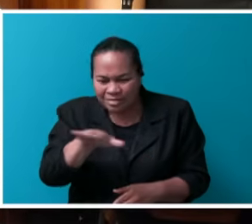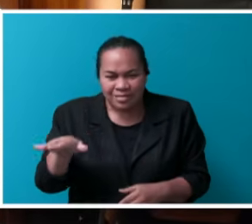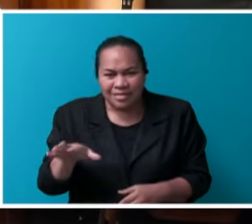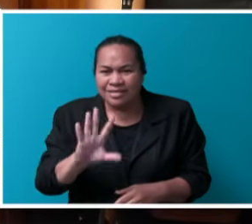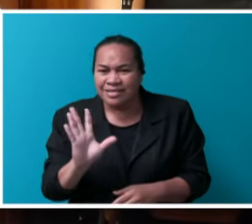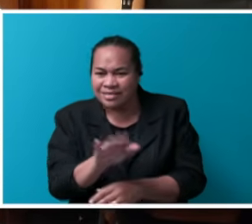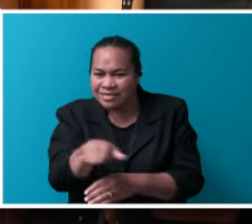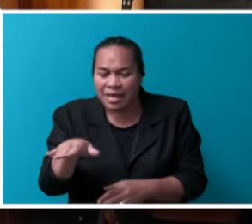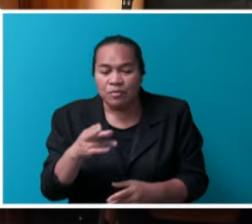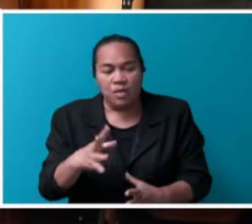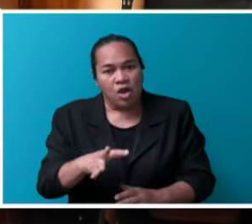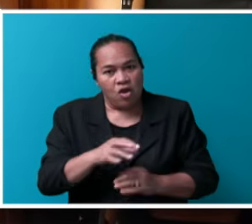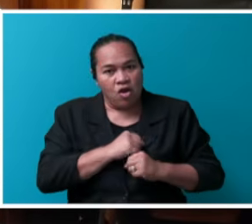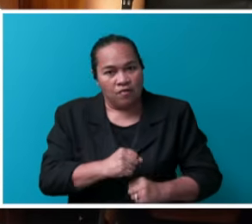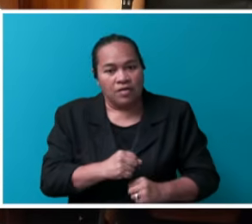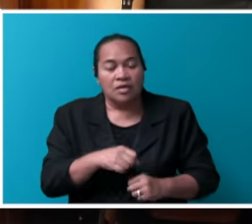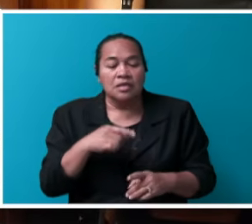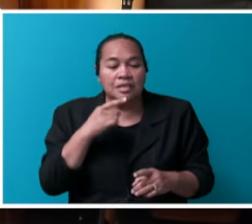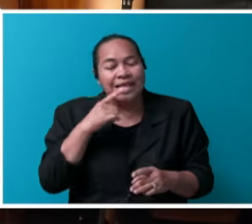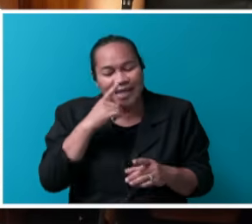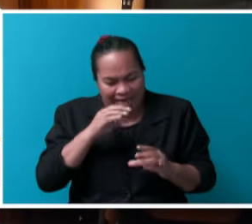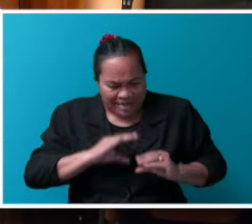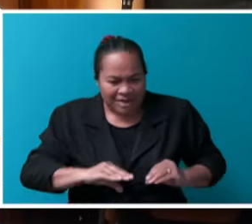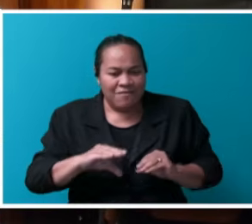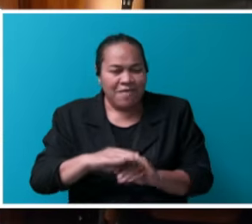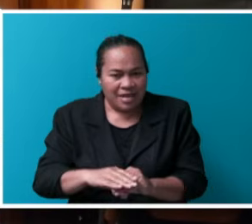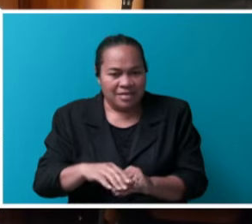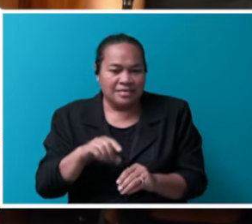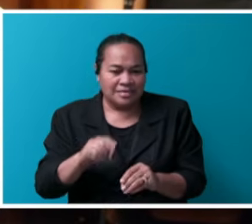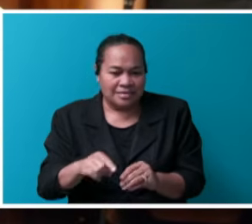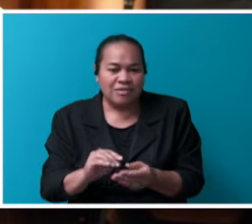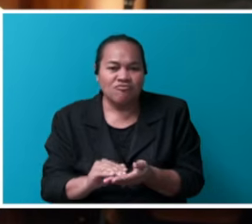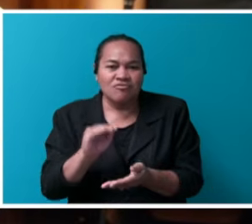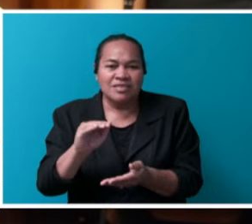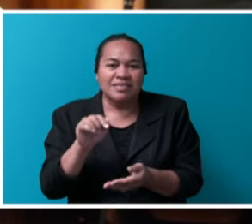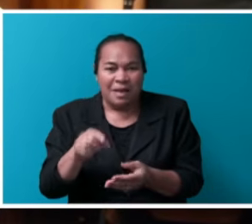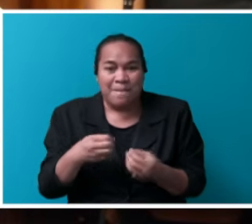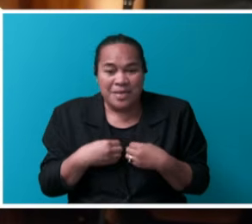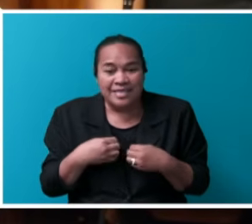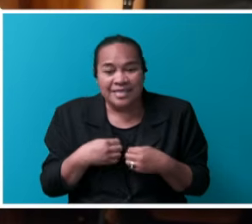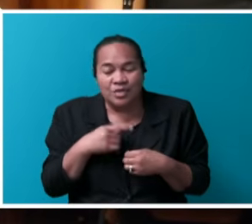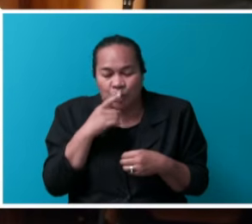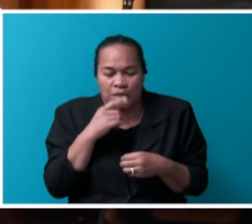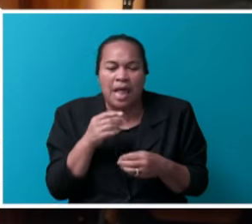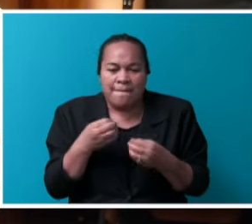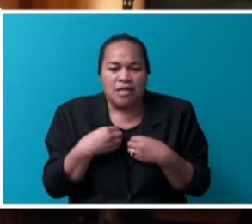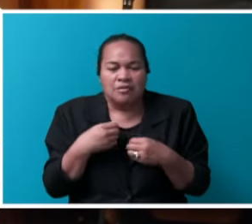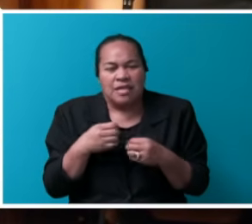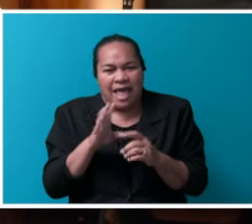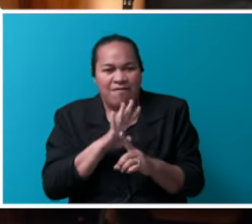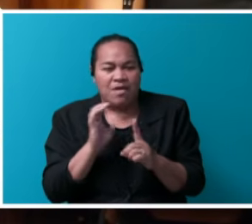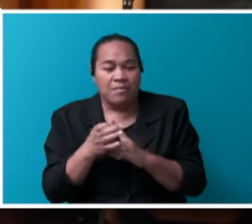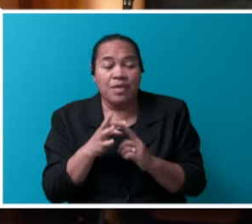they can invest and increase their activities in an atmosphere of business certainty. Mr. Speaker, for